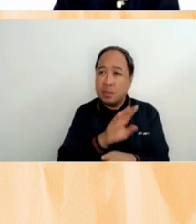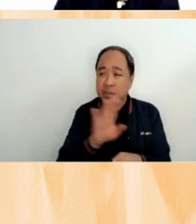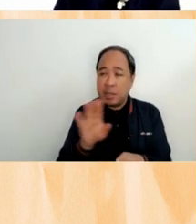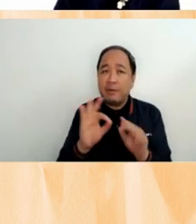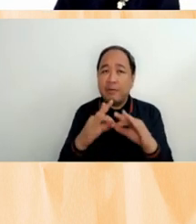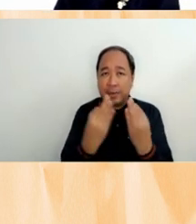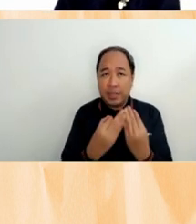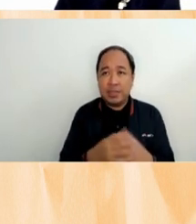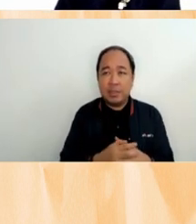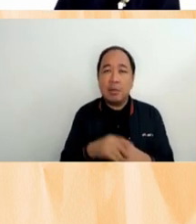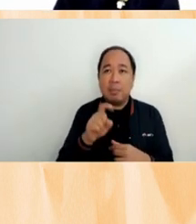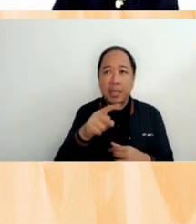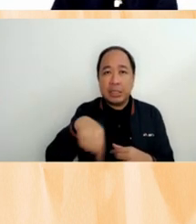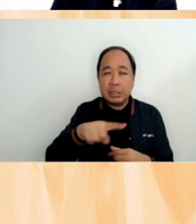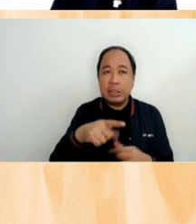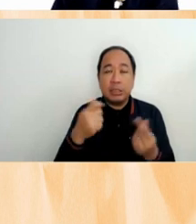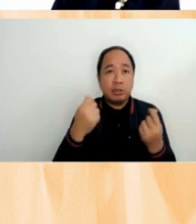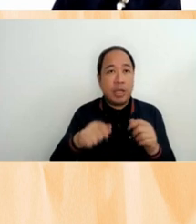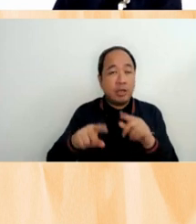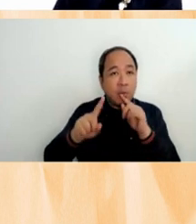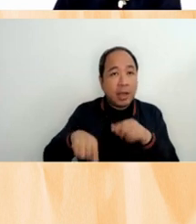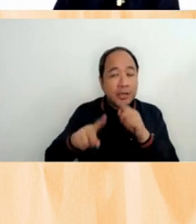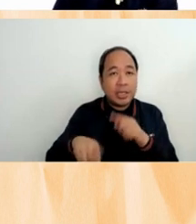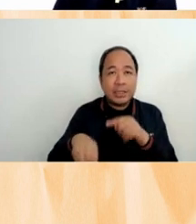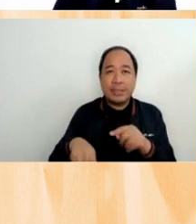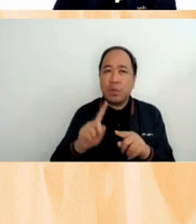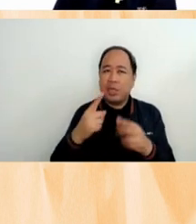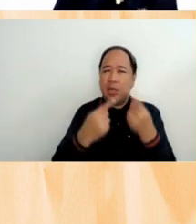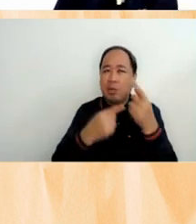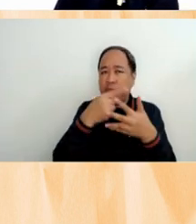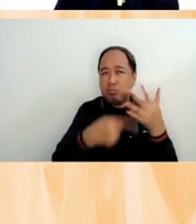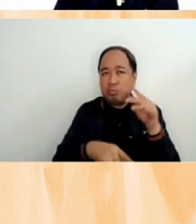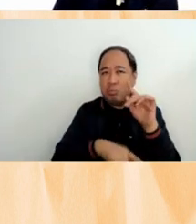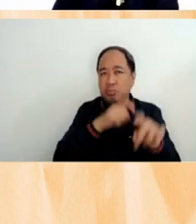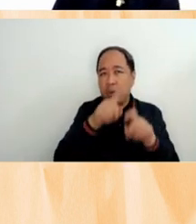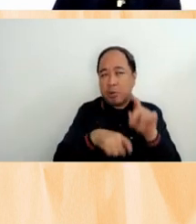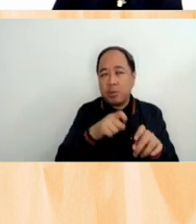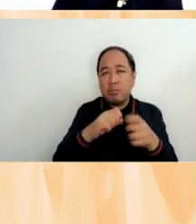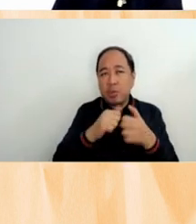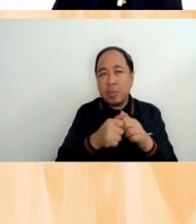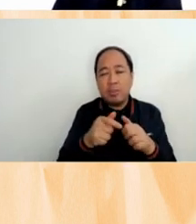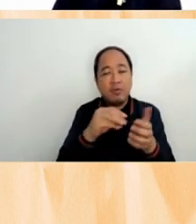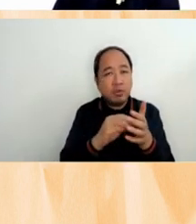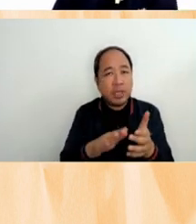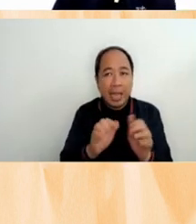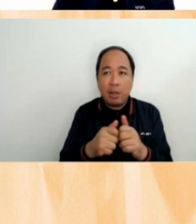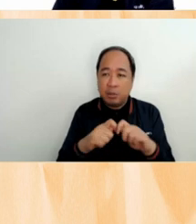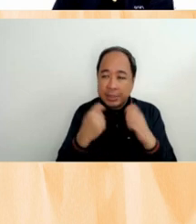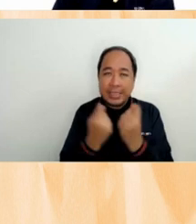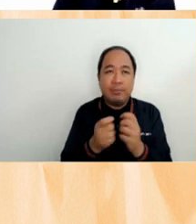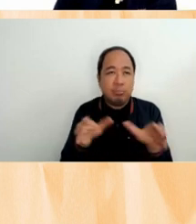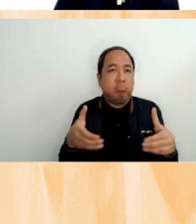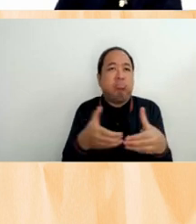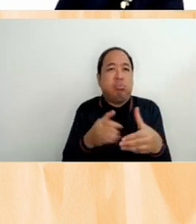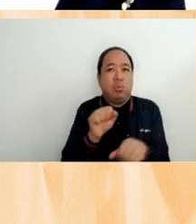mental health workers. These are my references. Thank you everyone for listening. Have a